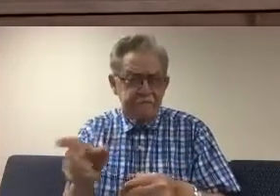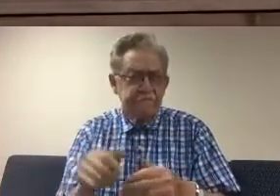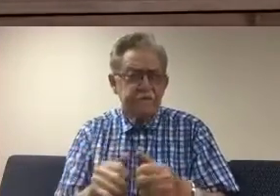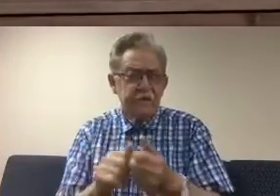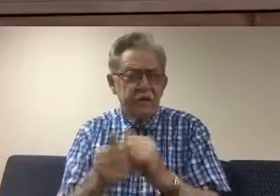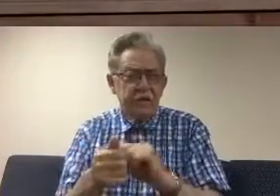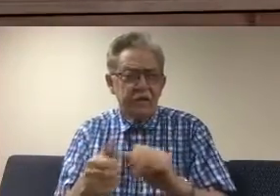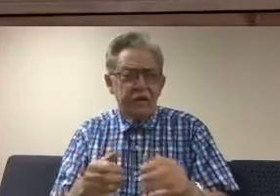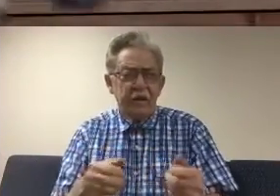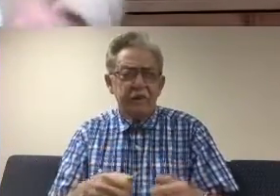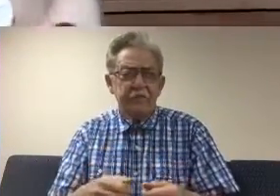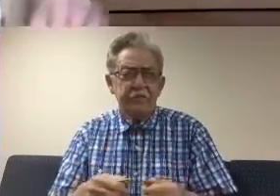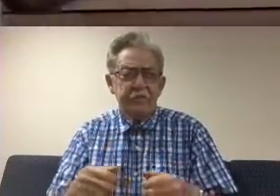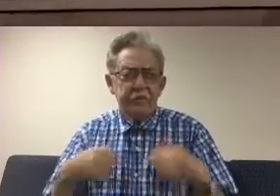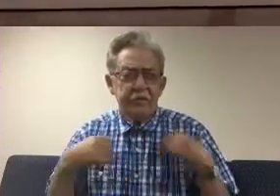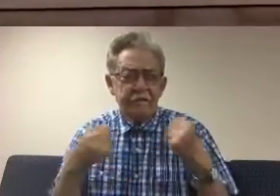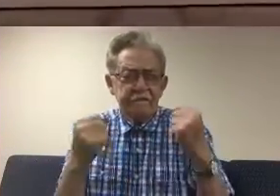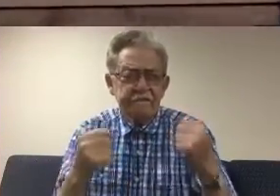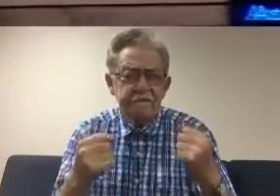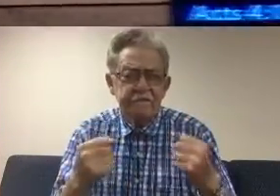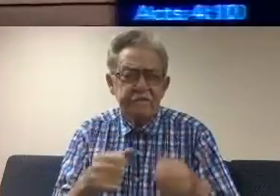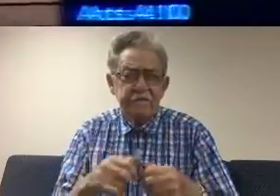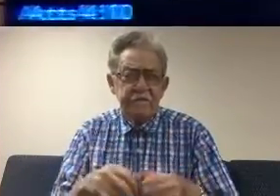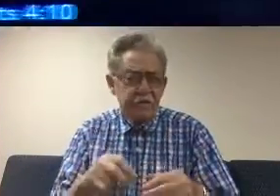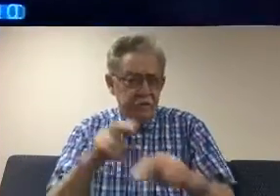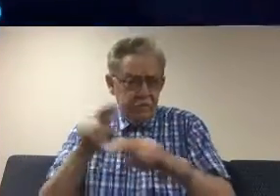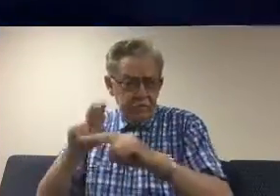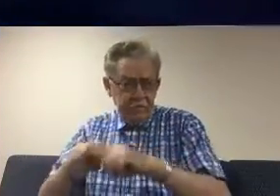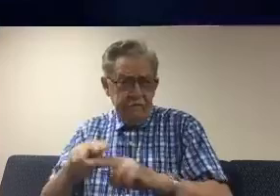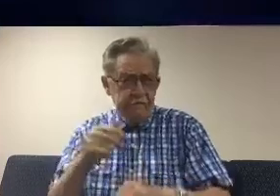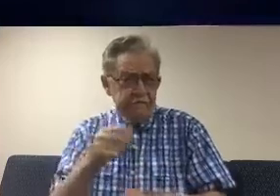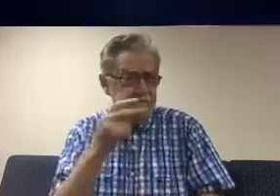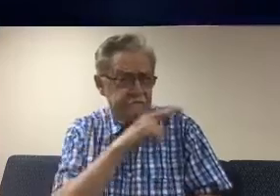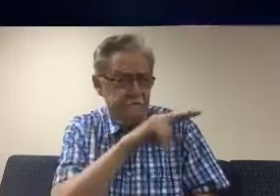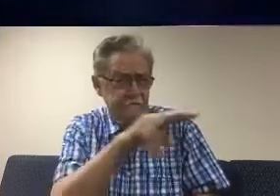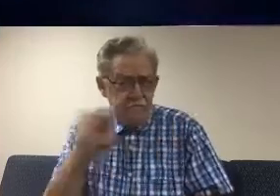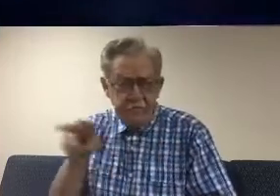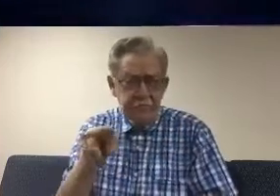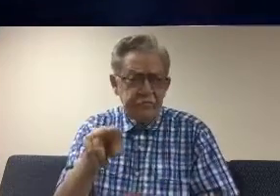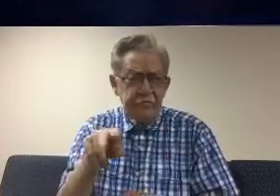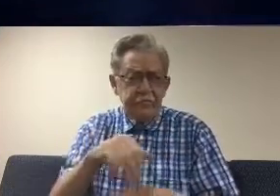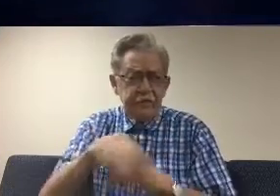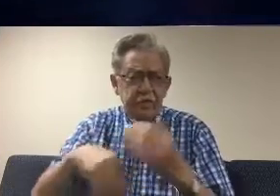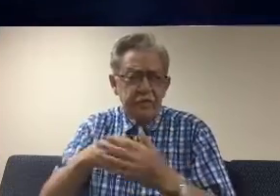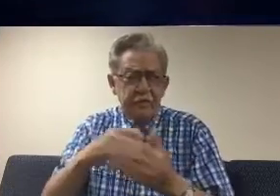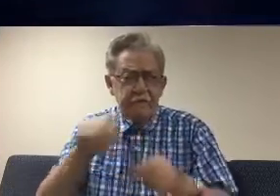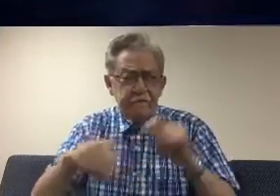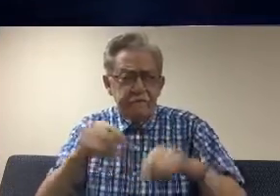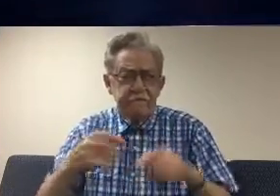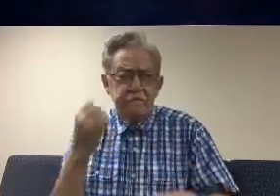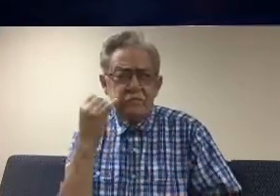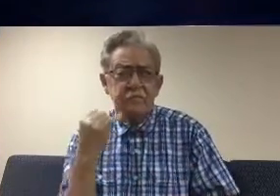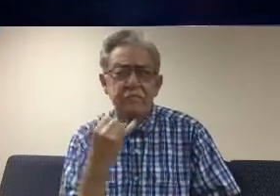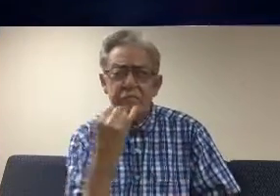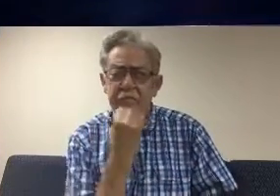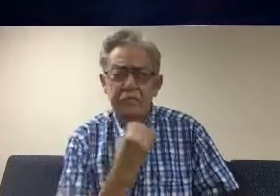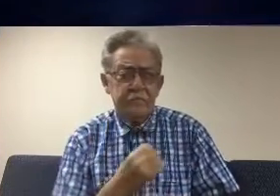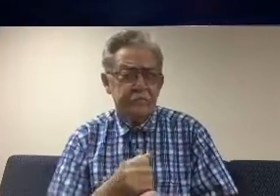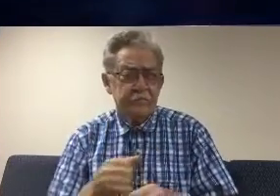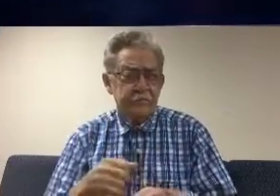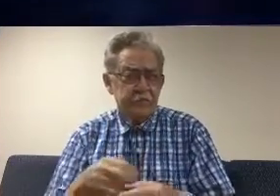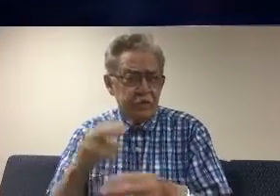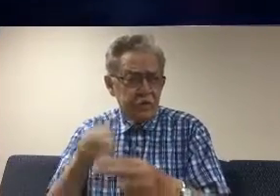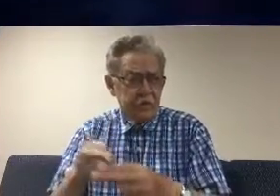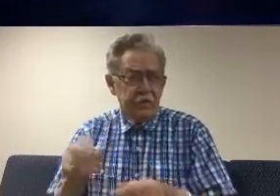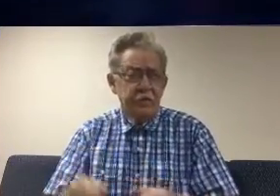was it that he was healed? Okay, let me tell you. I'll just tell you right up front. Let it be known to all of you and to all the people of Israel that by the name of